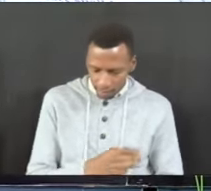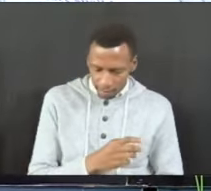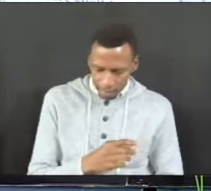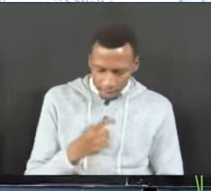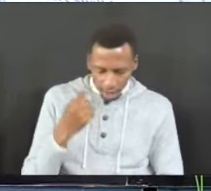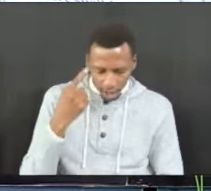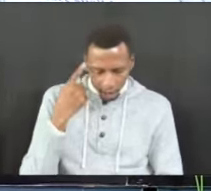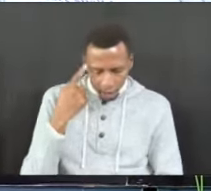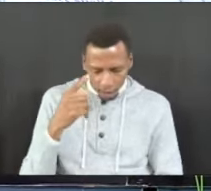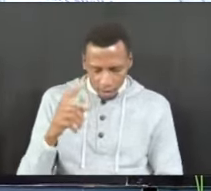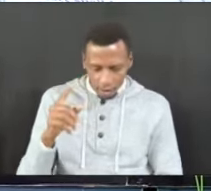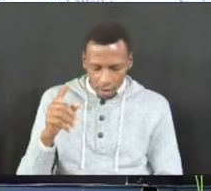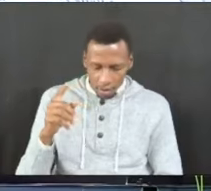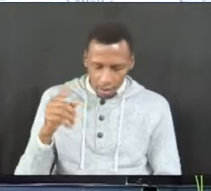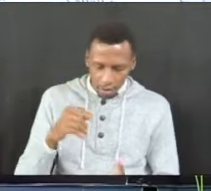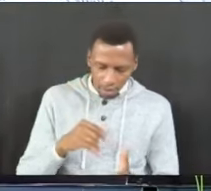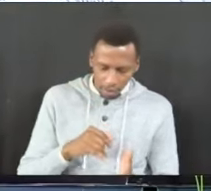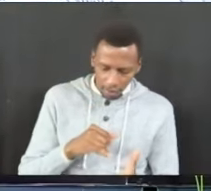face.